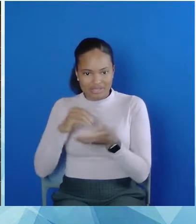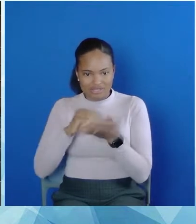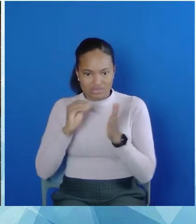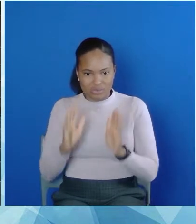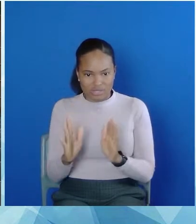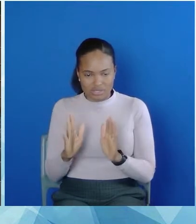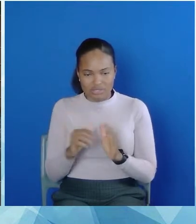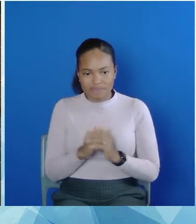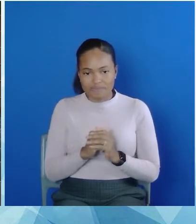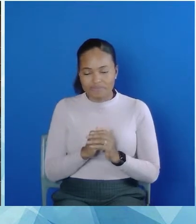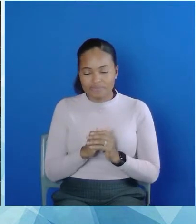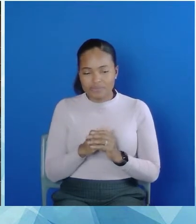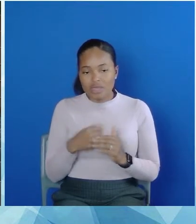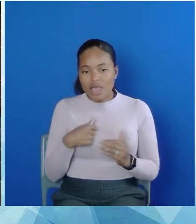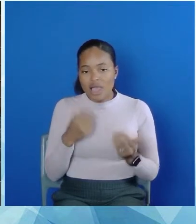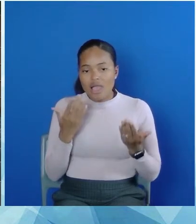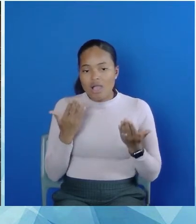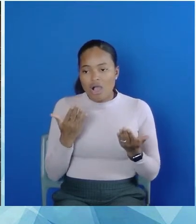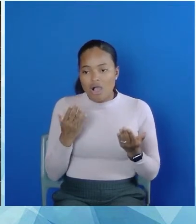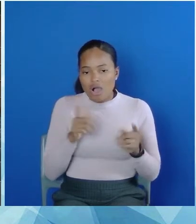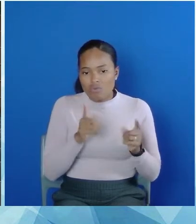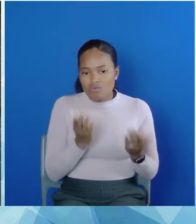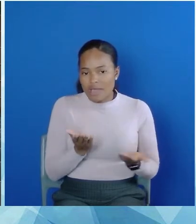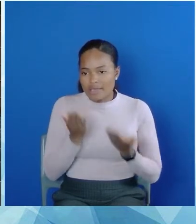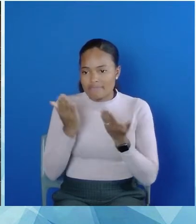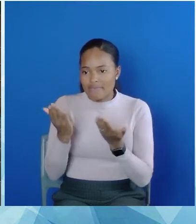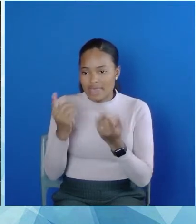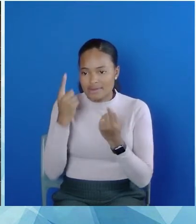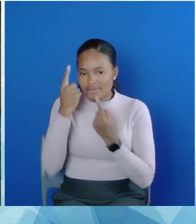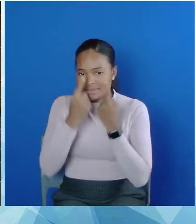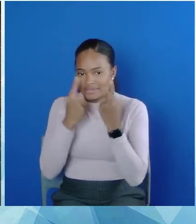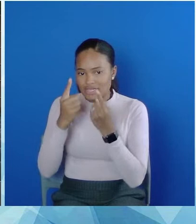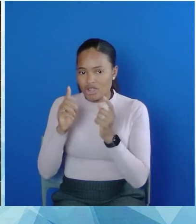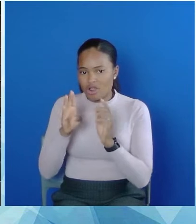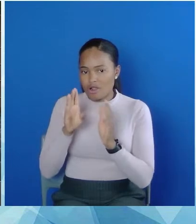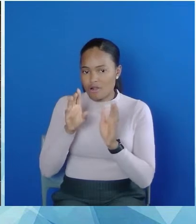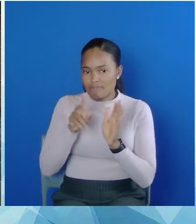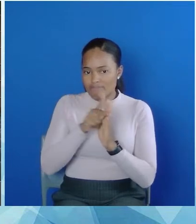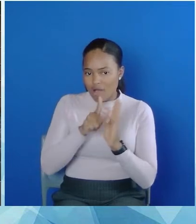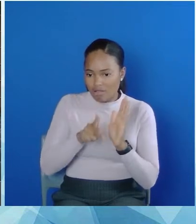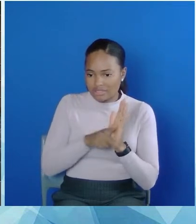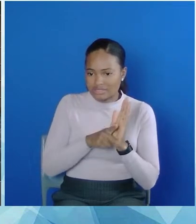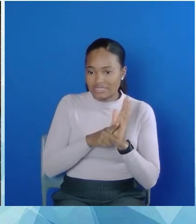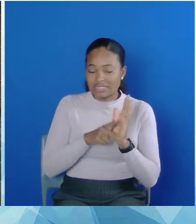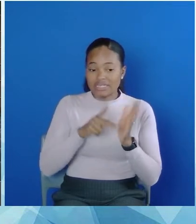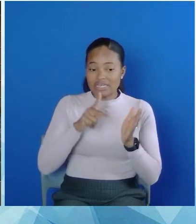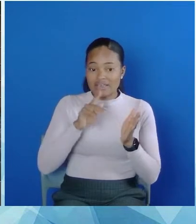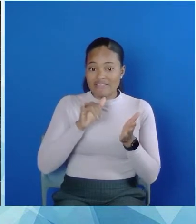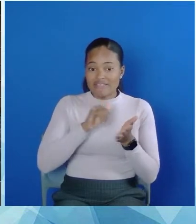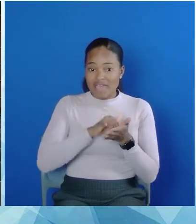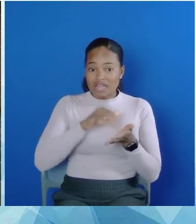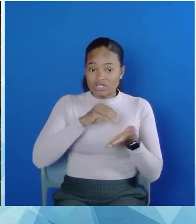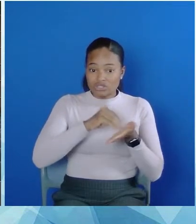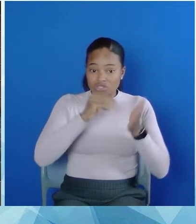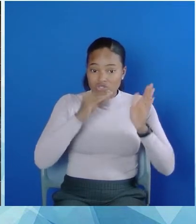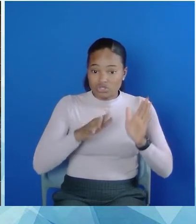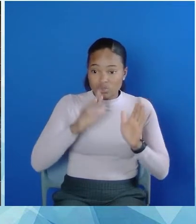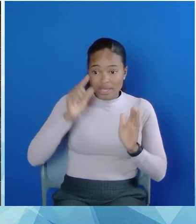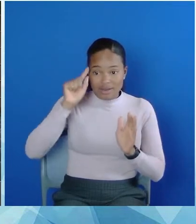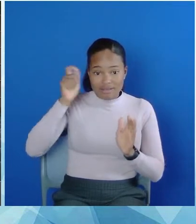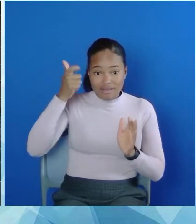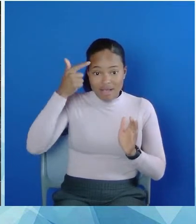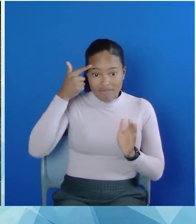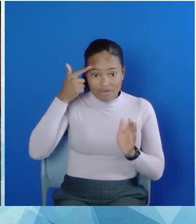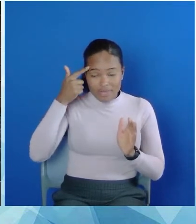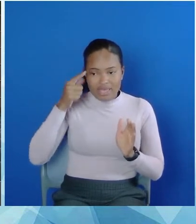a policy that would have a student government be involved with the board. Students should have a voice in